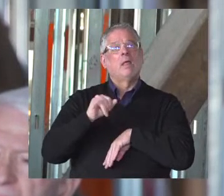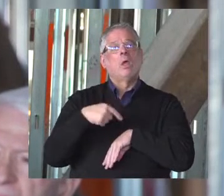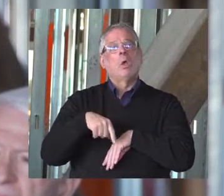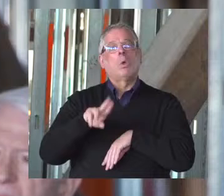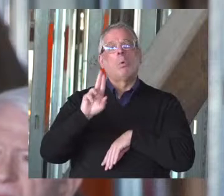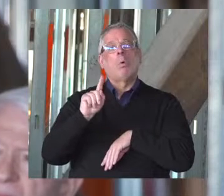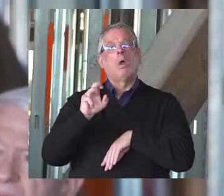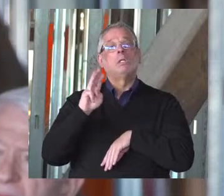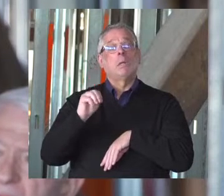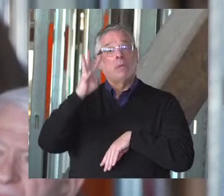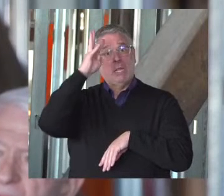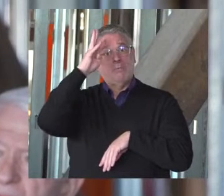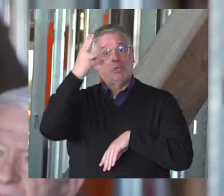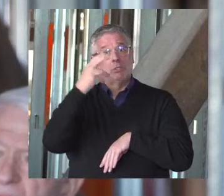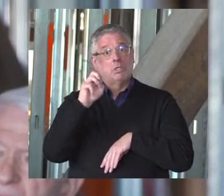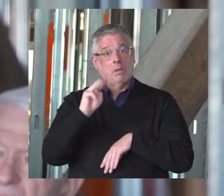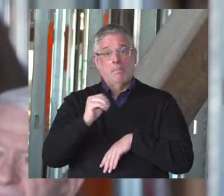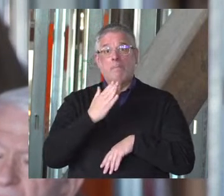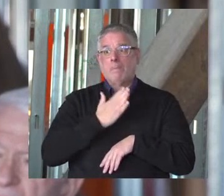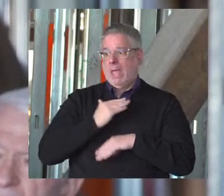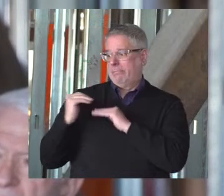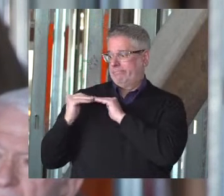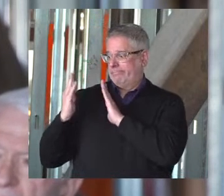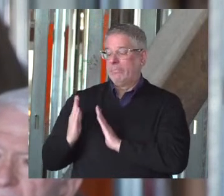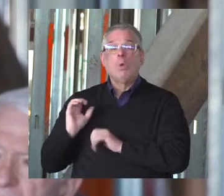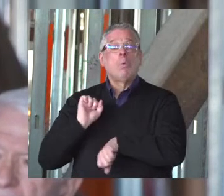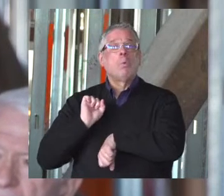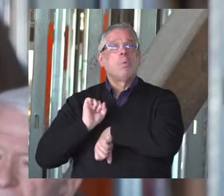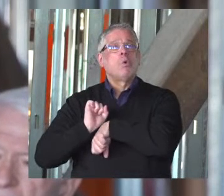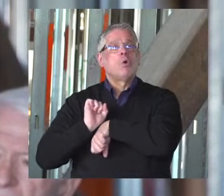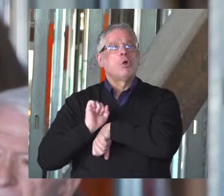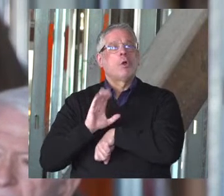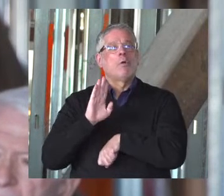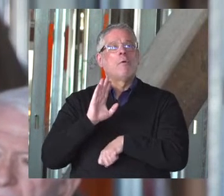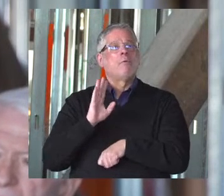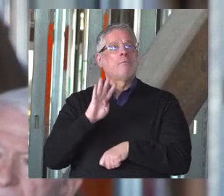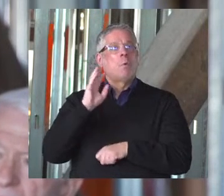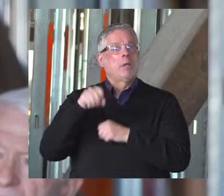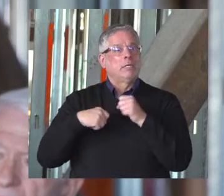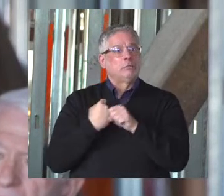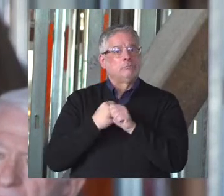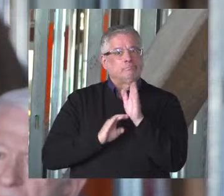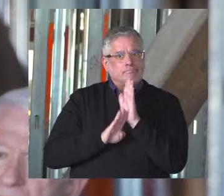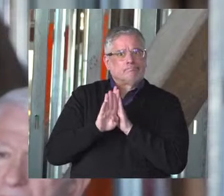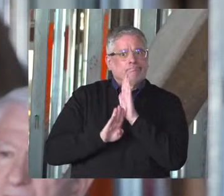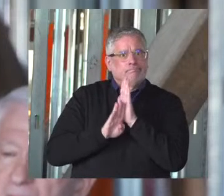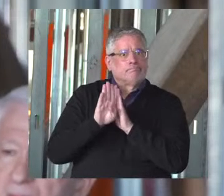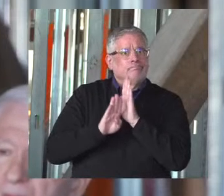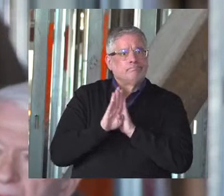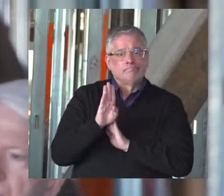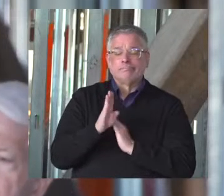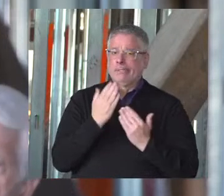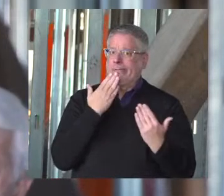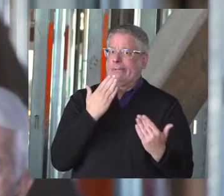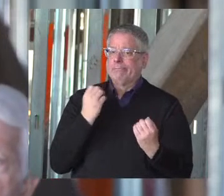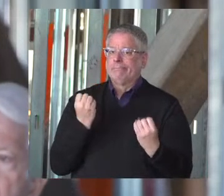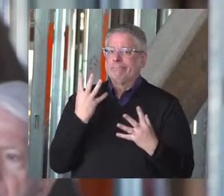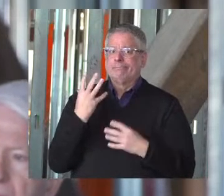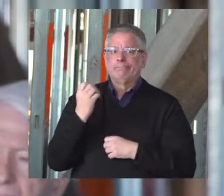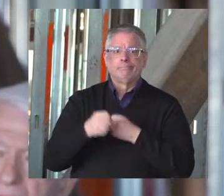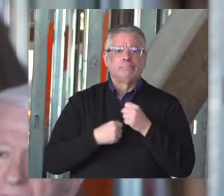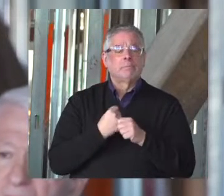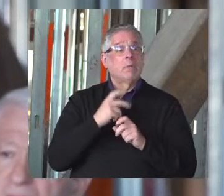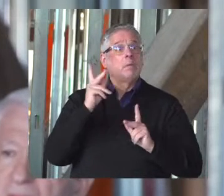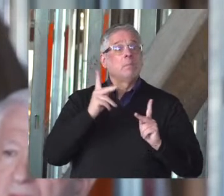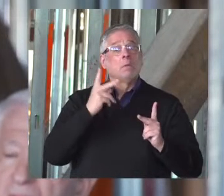Hub that my colleagues and I have been working on for 4 years. We're very thankful to a number of people for their